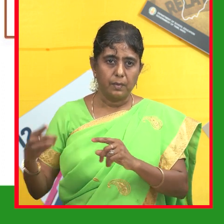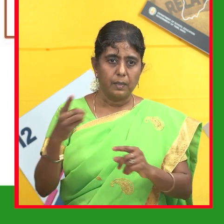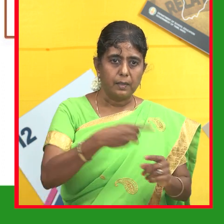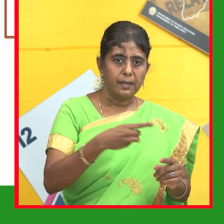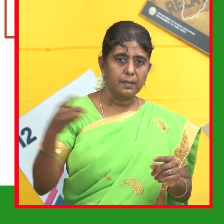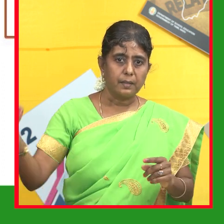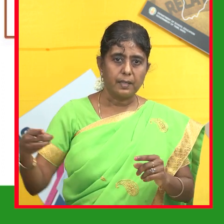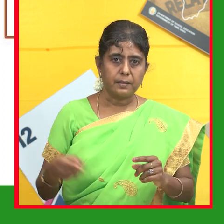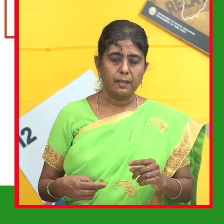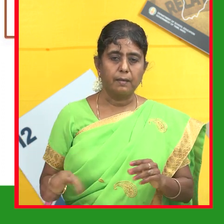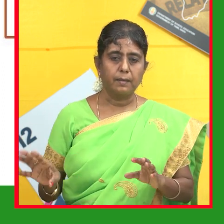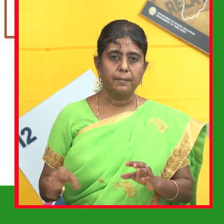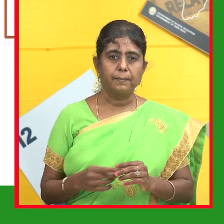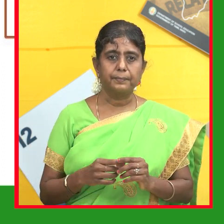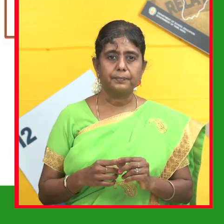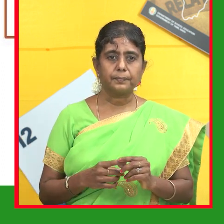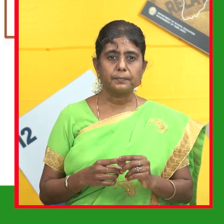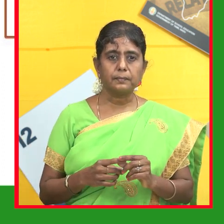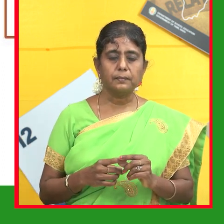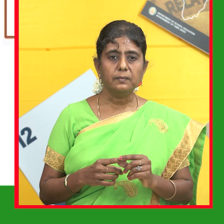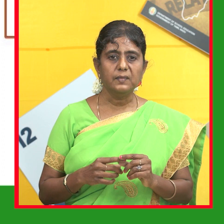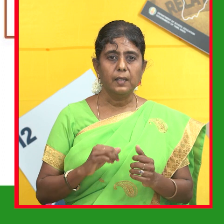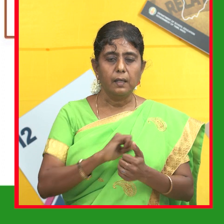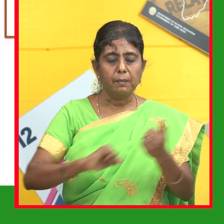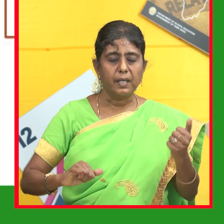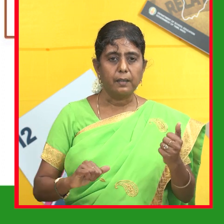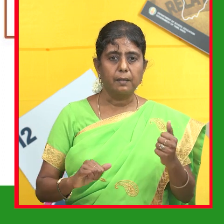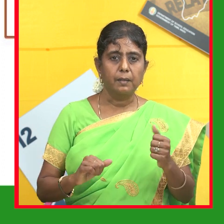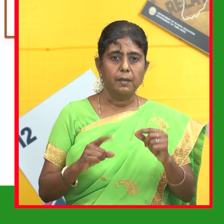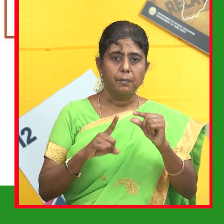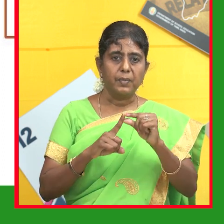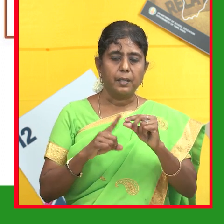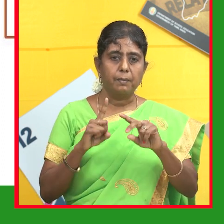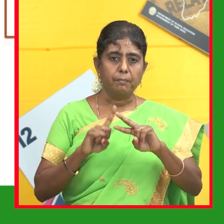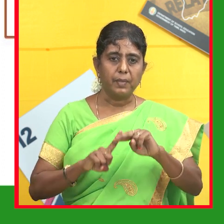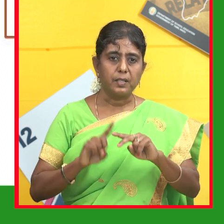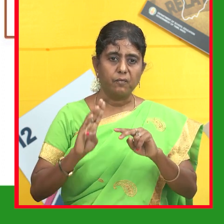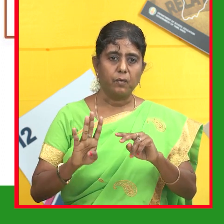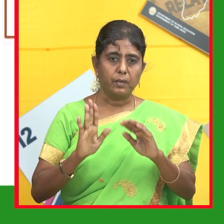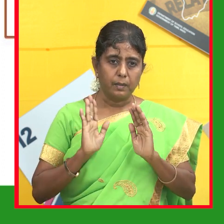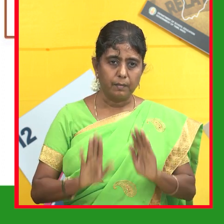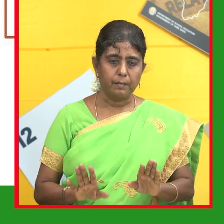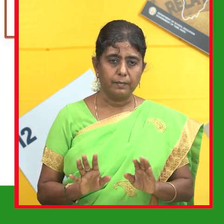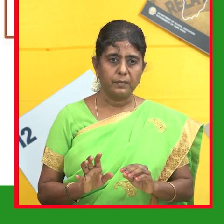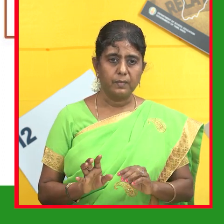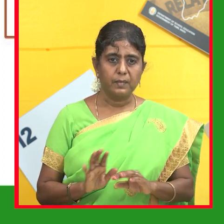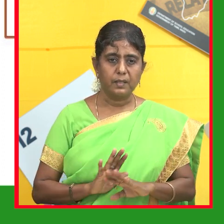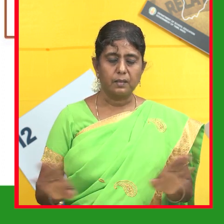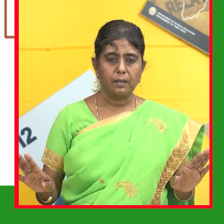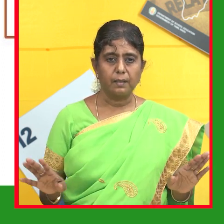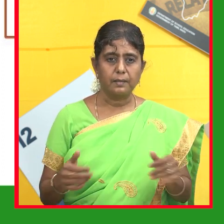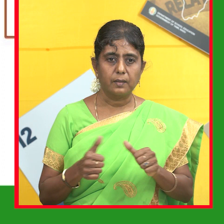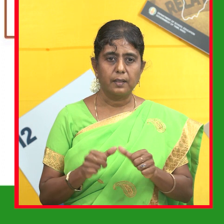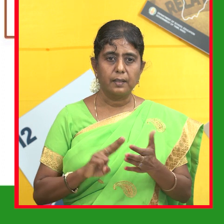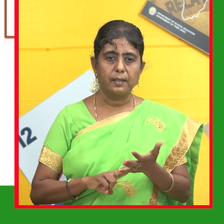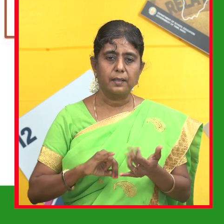minus 3 whole square should be cancelled. What is remaining? Only the p plus 4 only the remaining. That's all, that